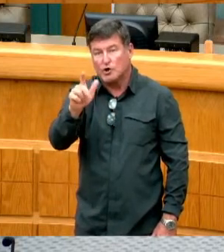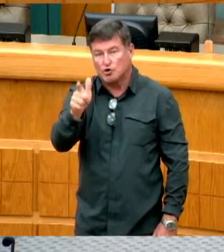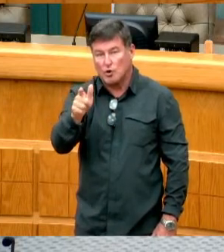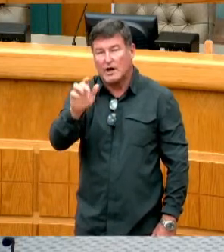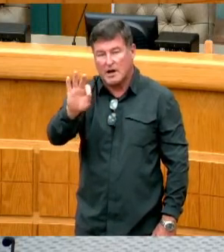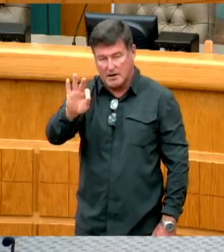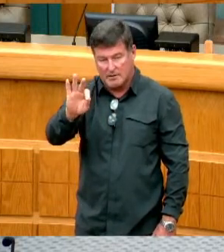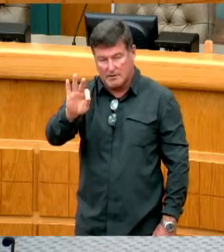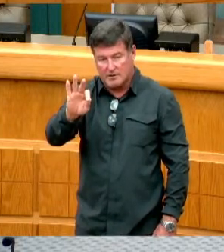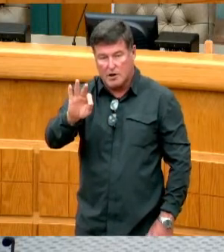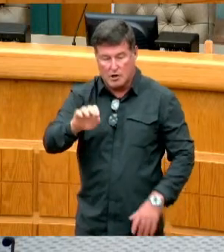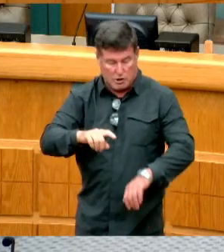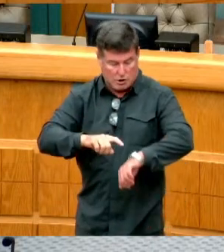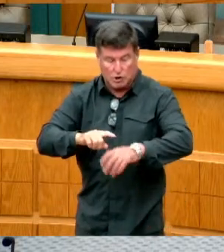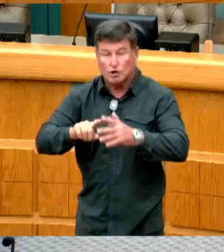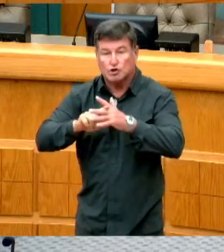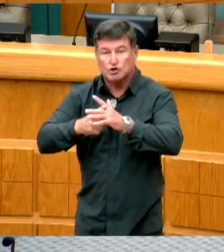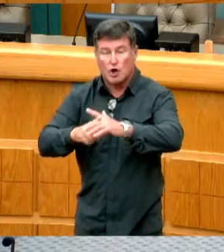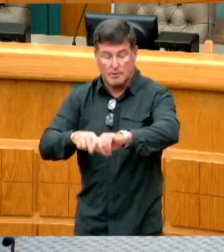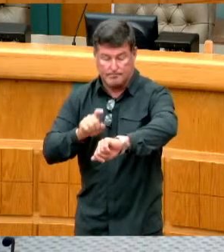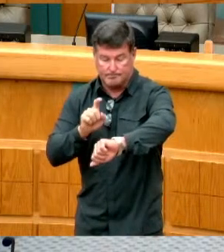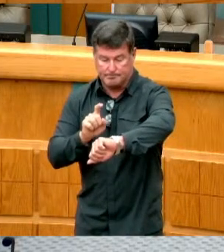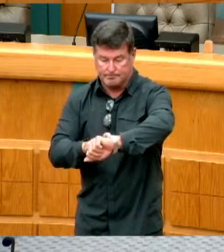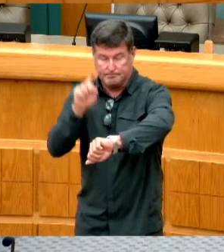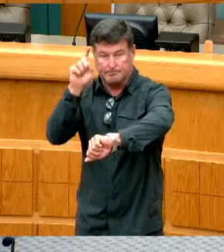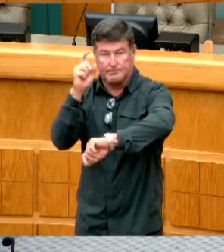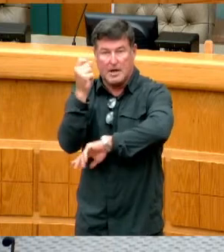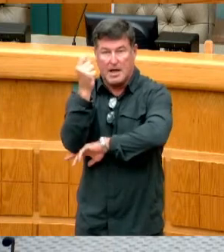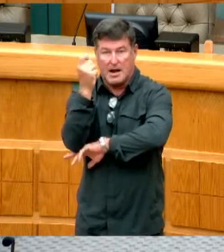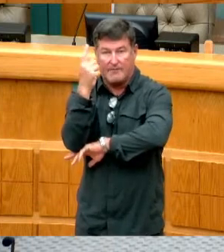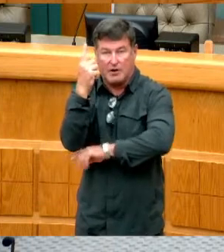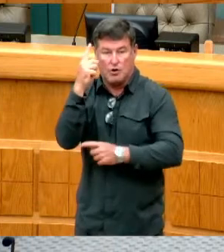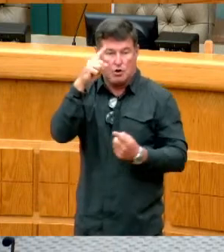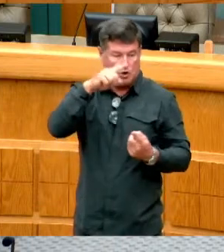starting sharply at 11 a.m., and it'll end at 7